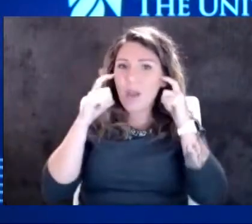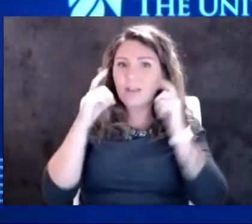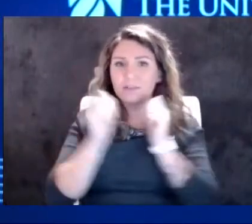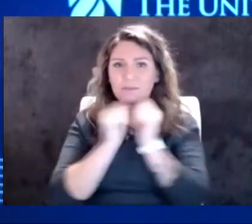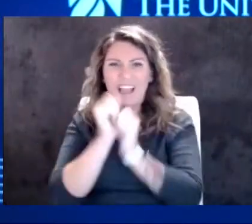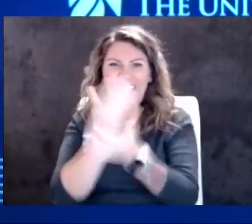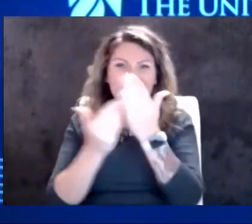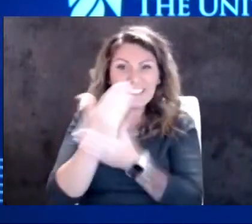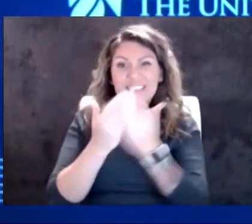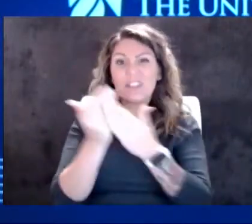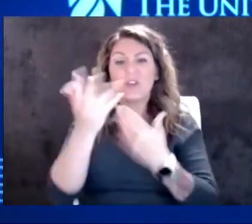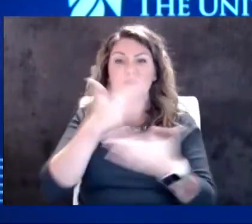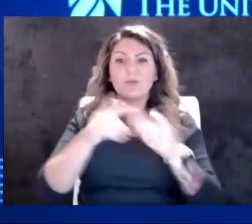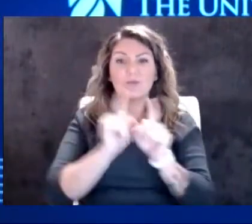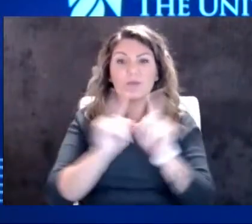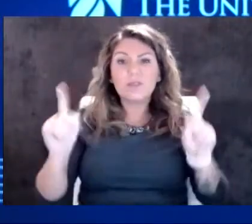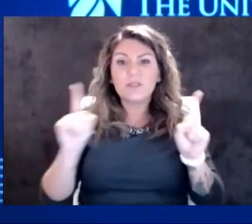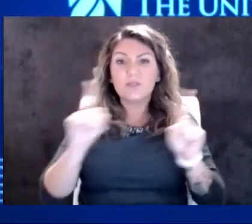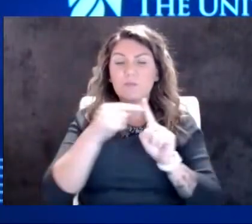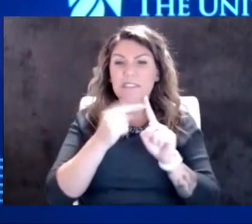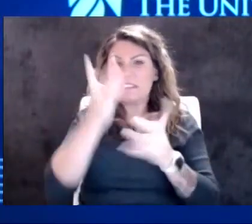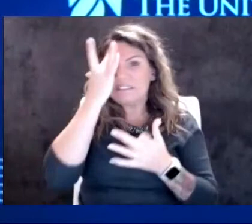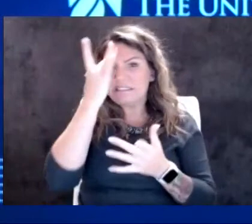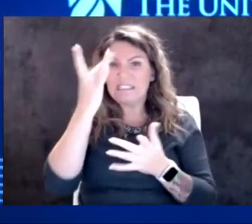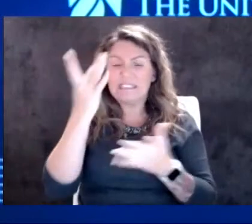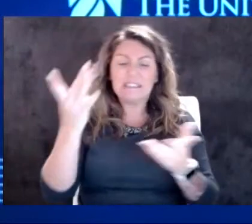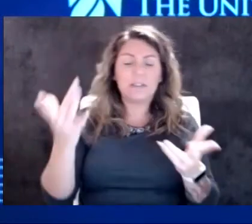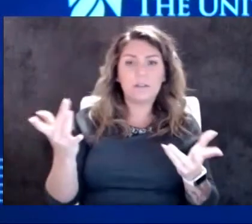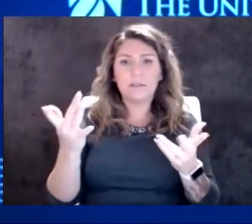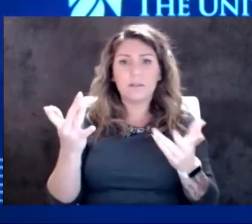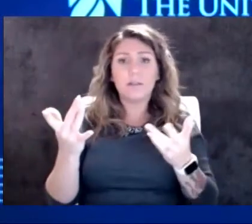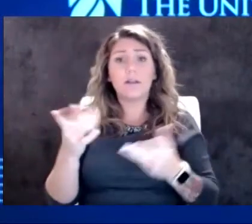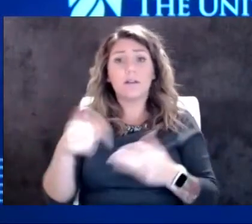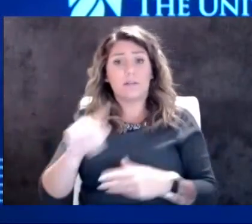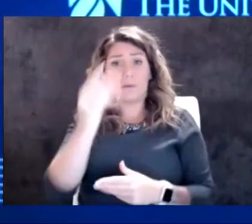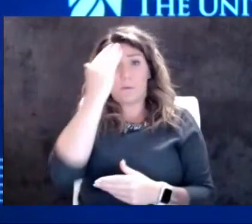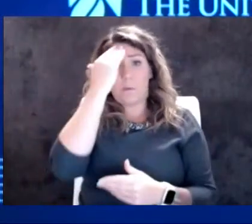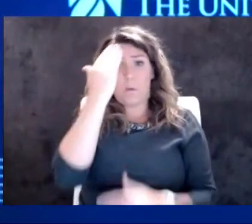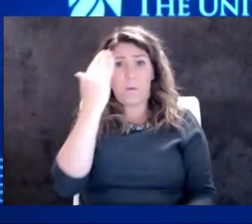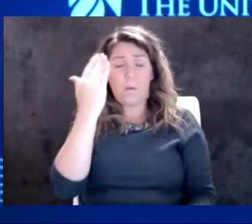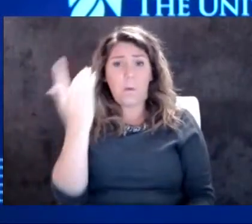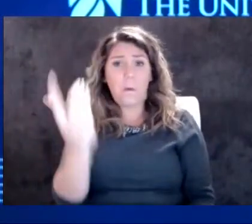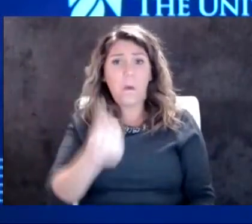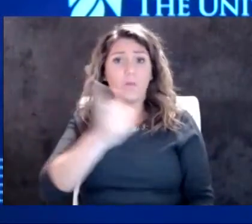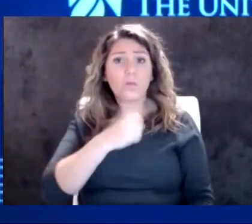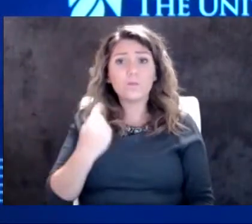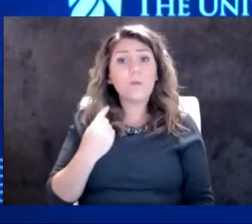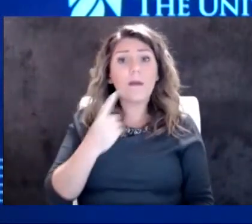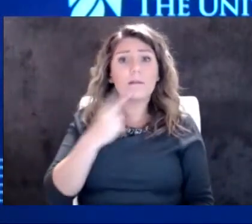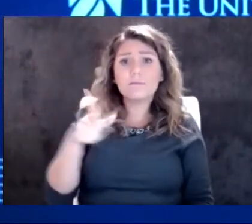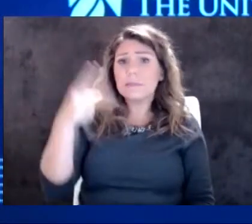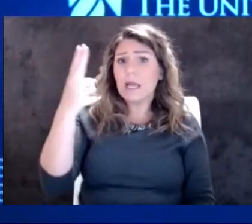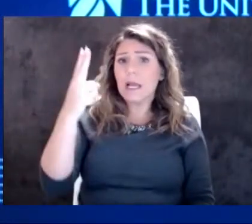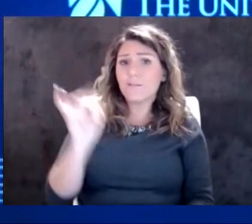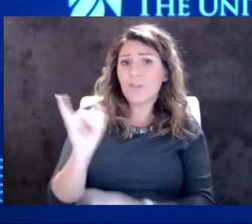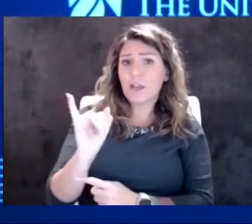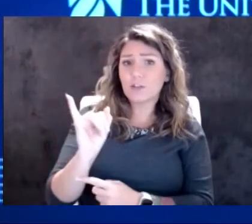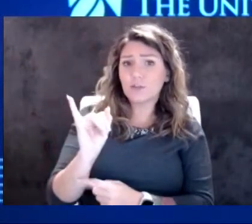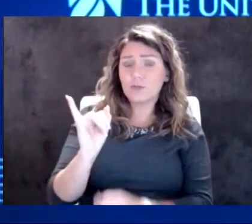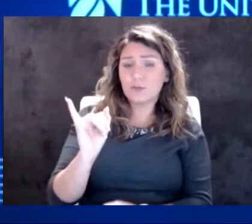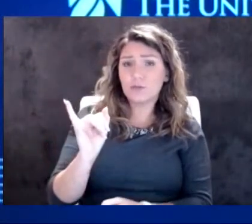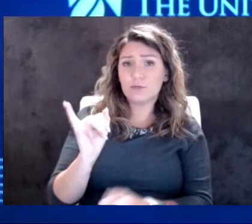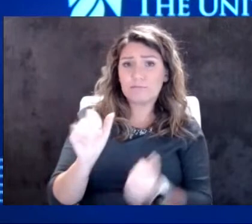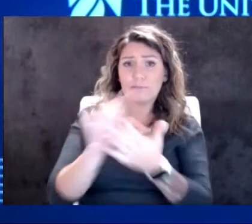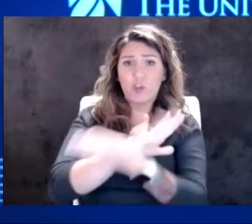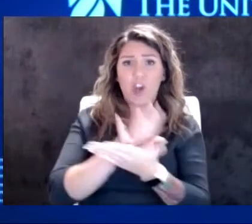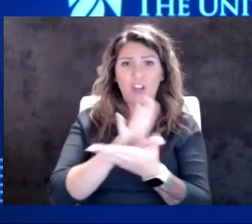distancing when there's stuff going out because they know that they're always at risk of some infection causing them trouble. And I